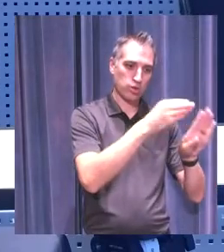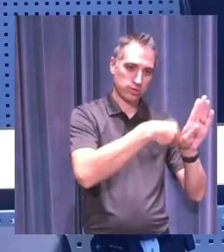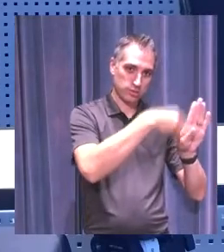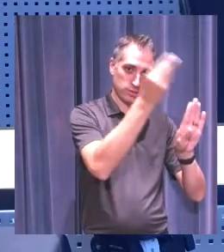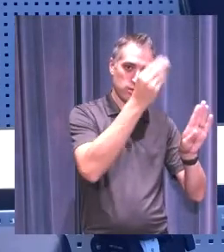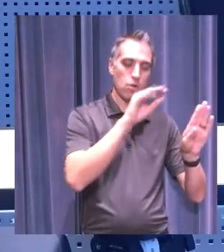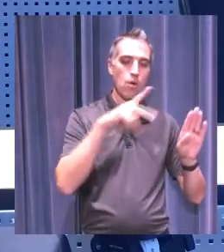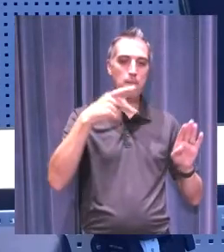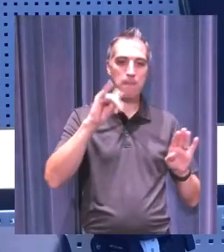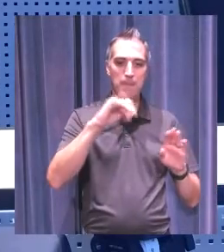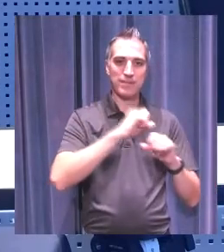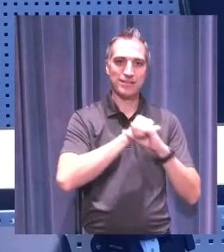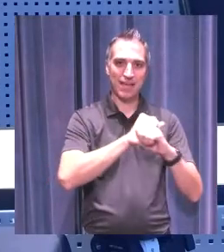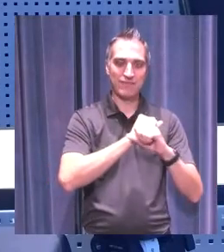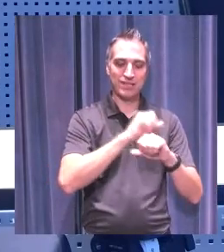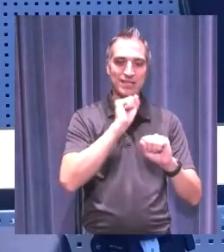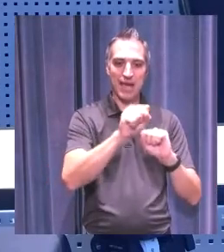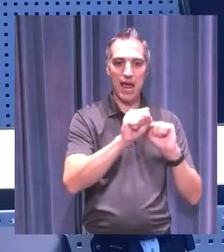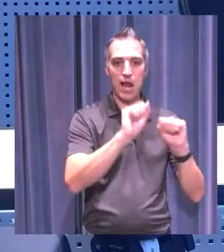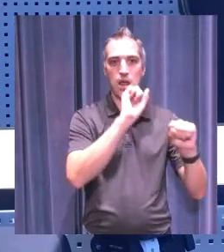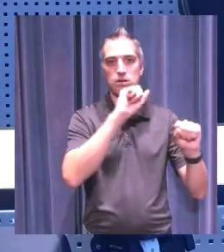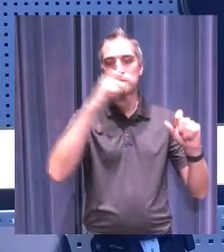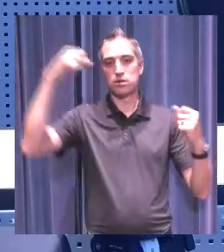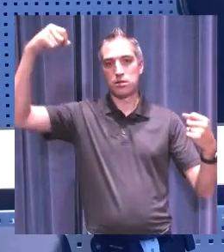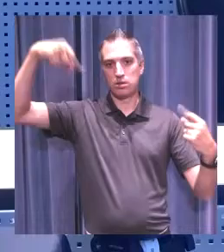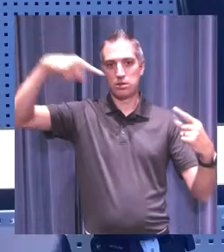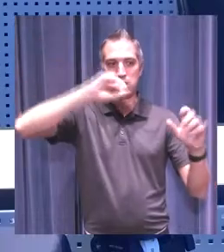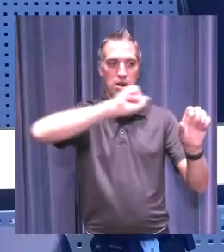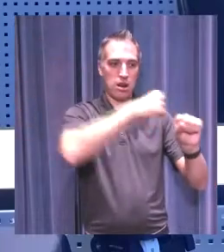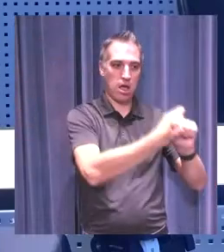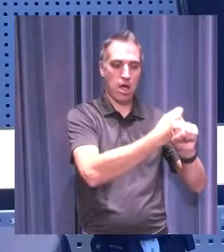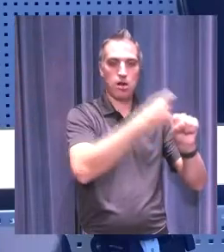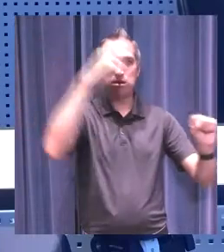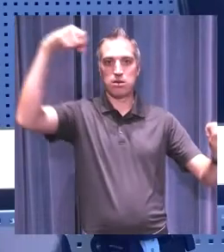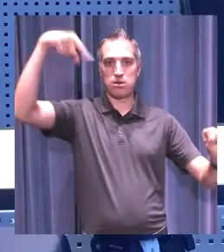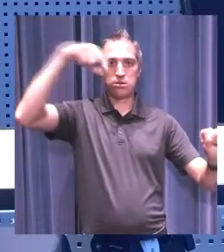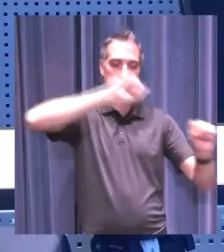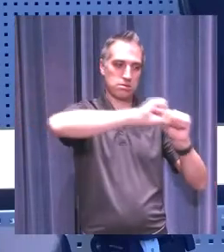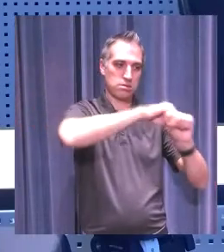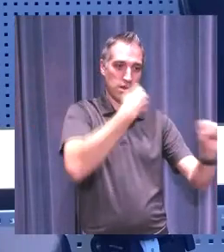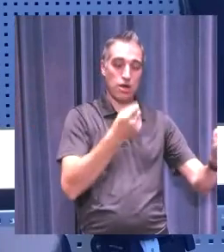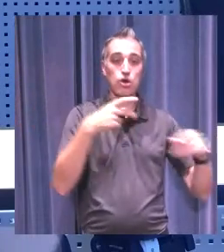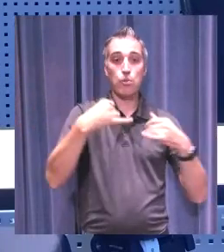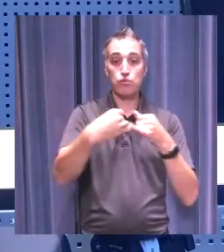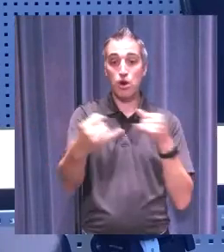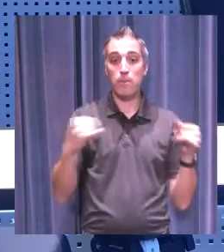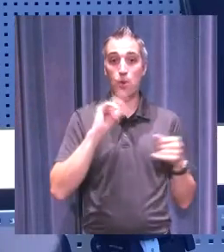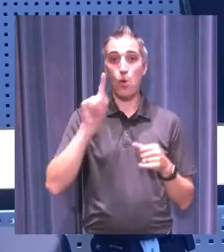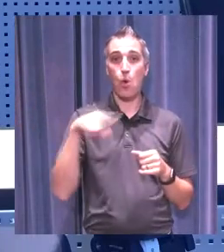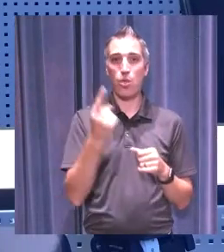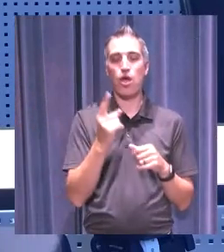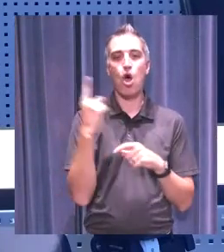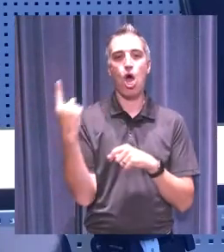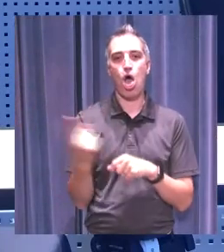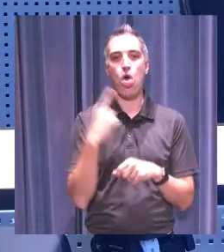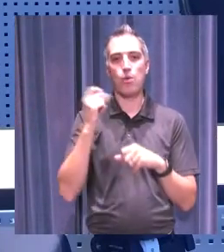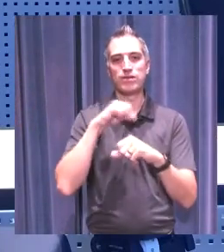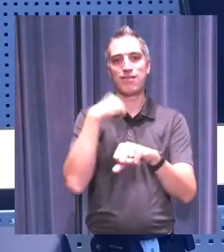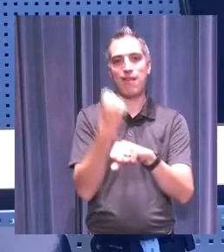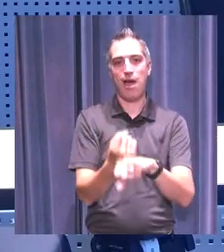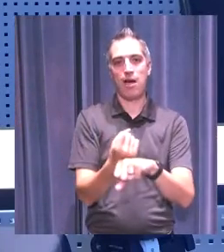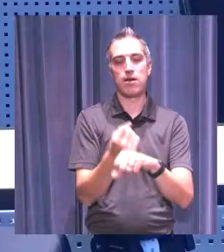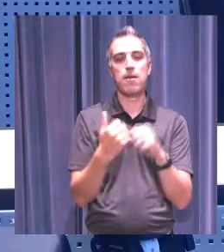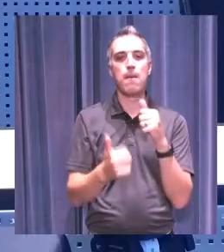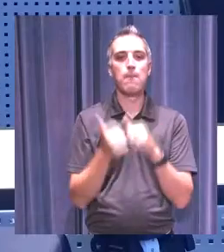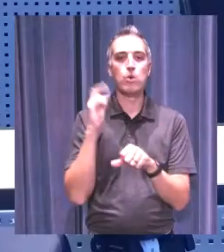is able to remotely unlock or lock the door. The ones that will be perimeter only are continually in a locked position. These would be mostly